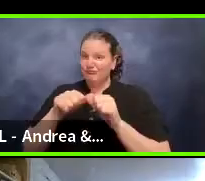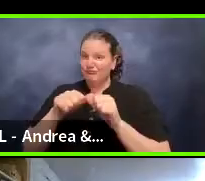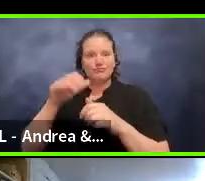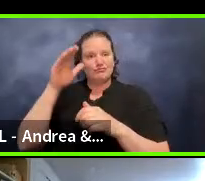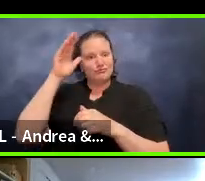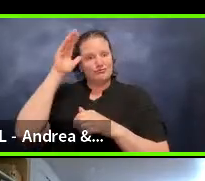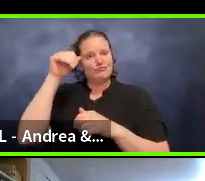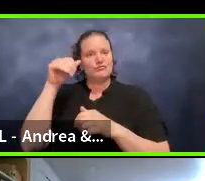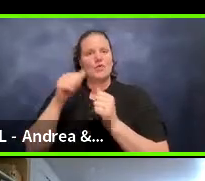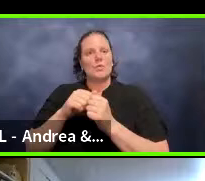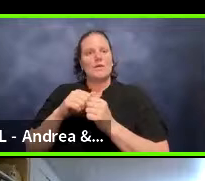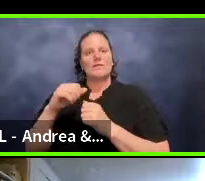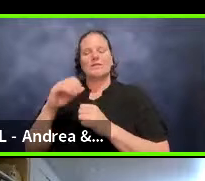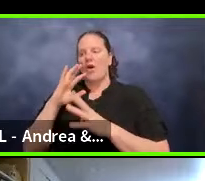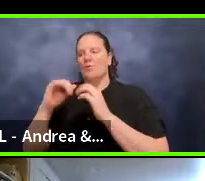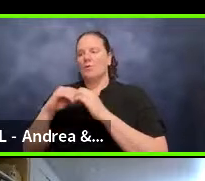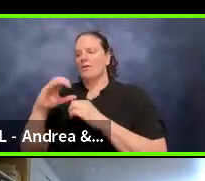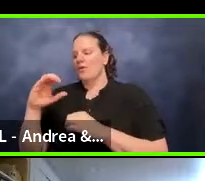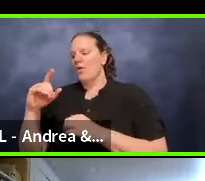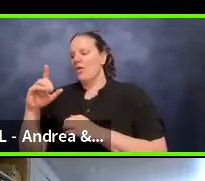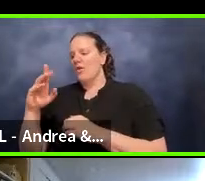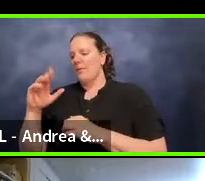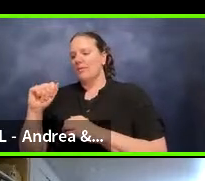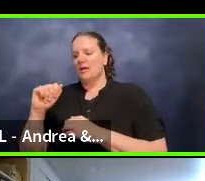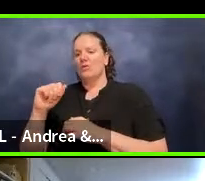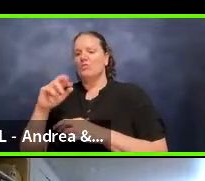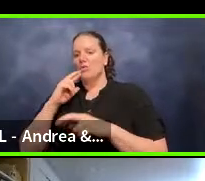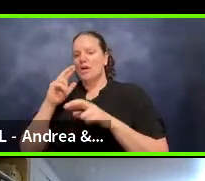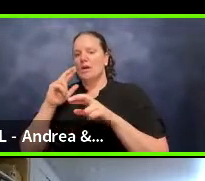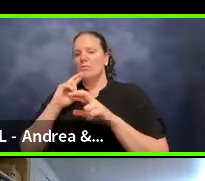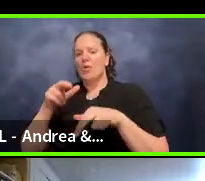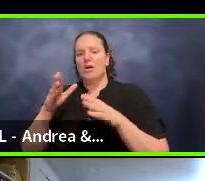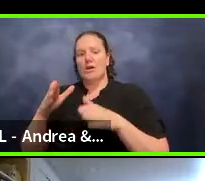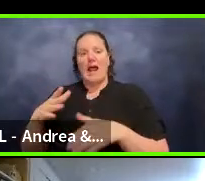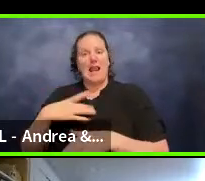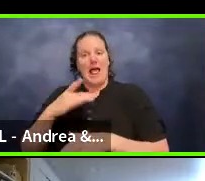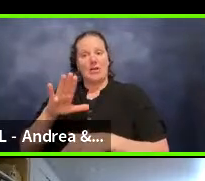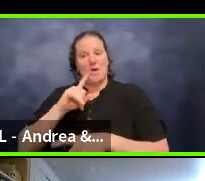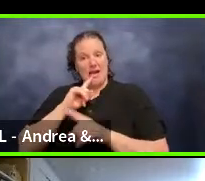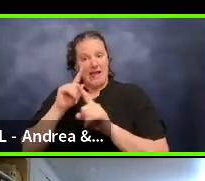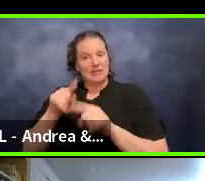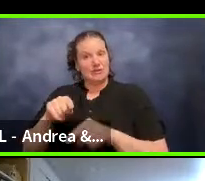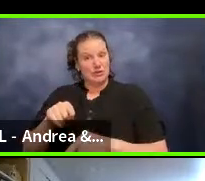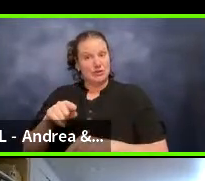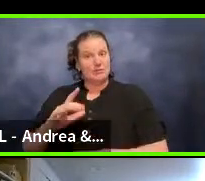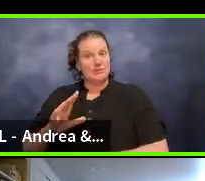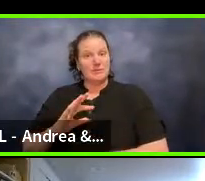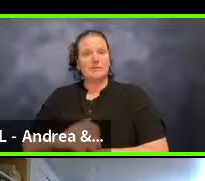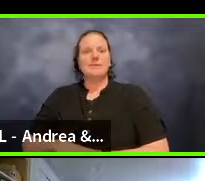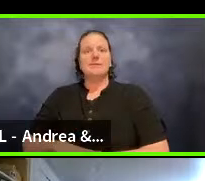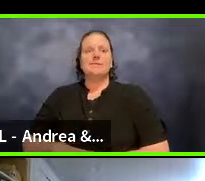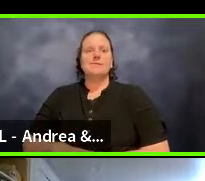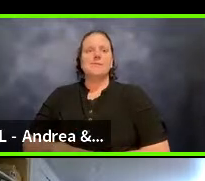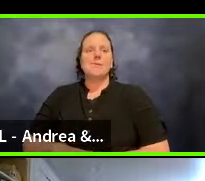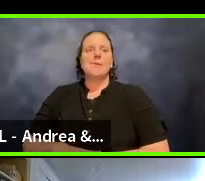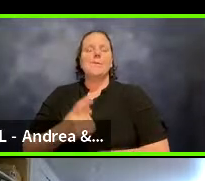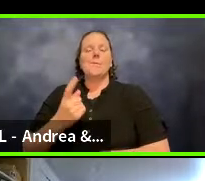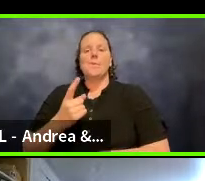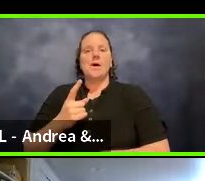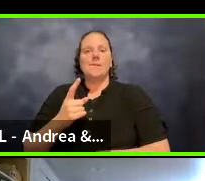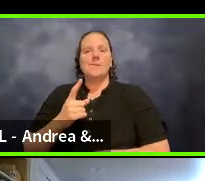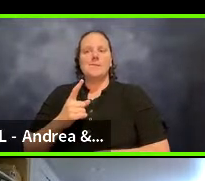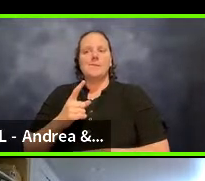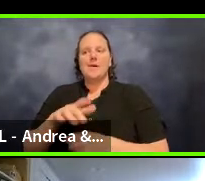to the Colombian reporter. I really liked your answers. One of the areas that they talked about was the eminent